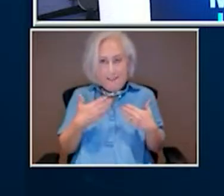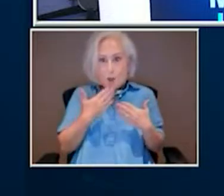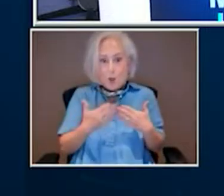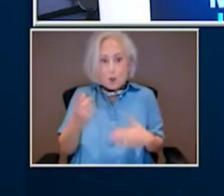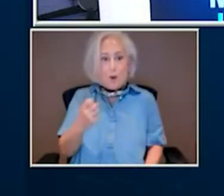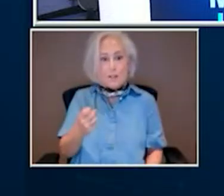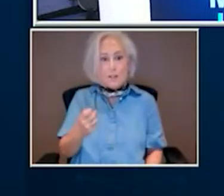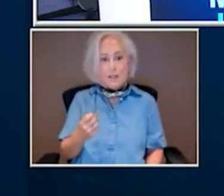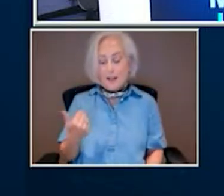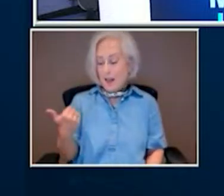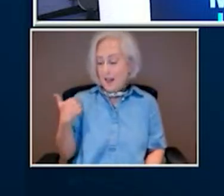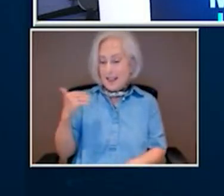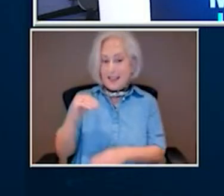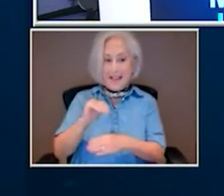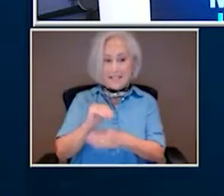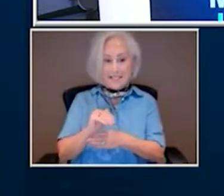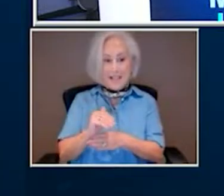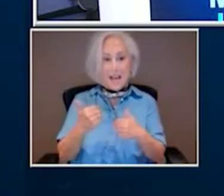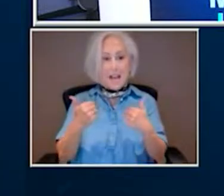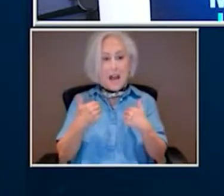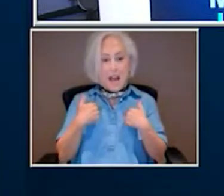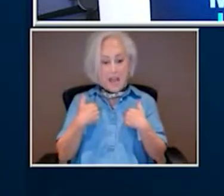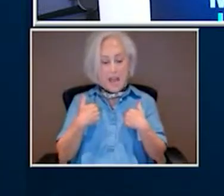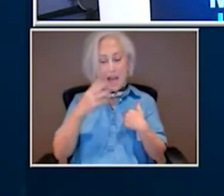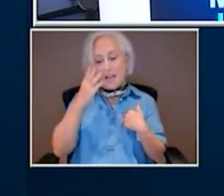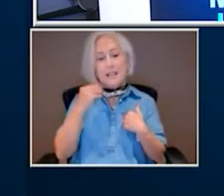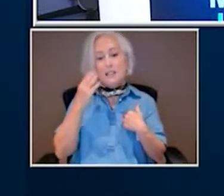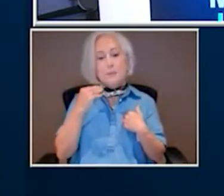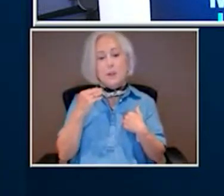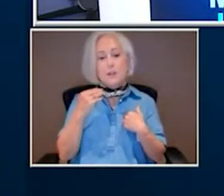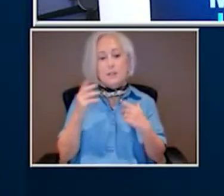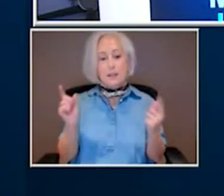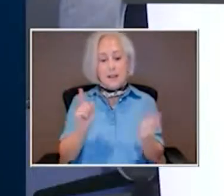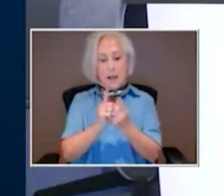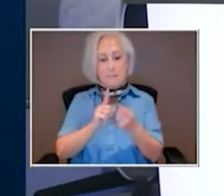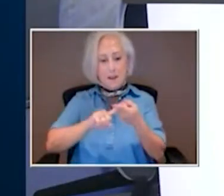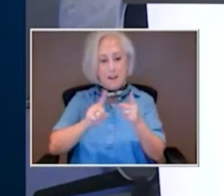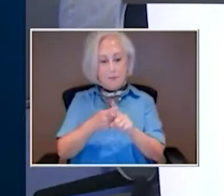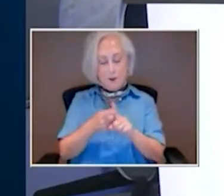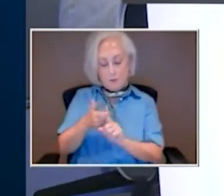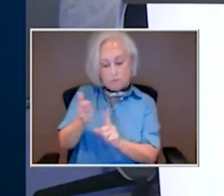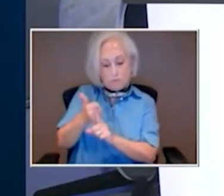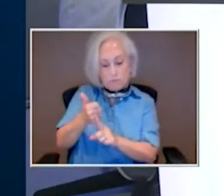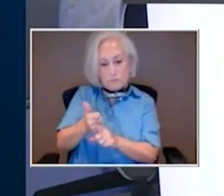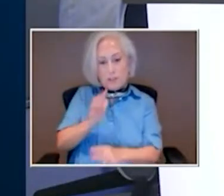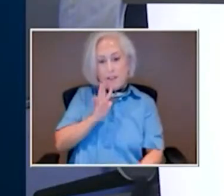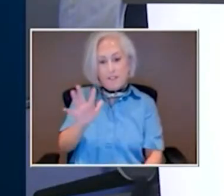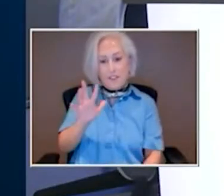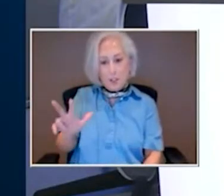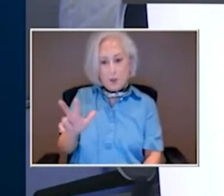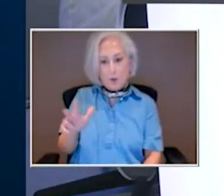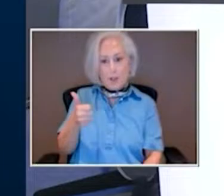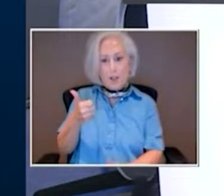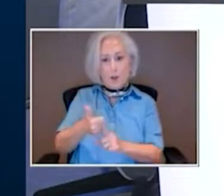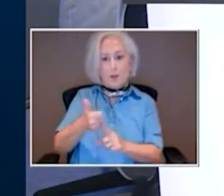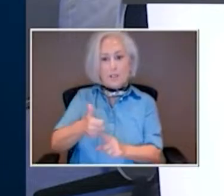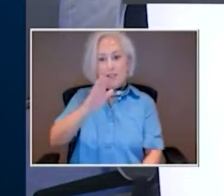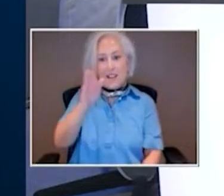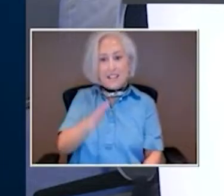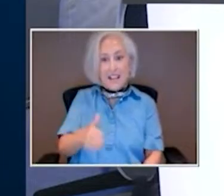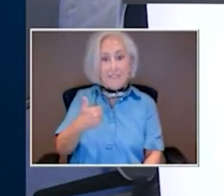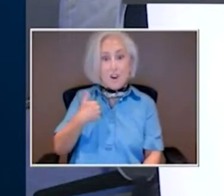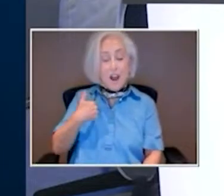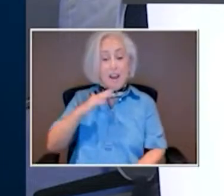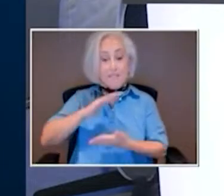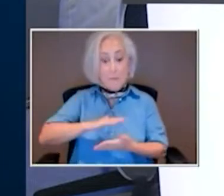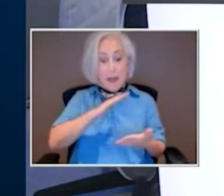last night that I need to get your advice on. I had dinner with a friend of mine. She's 53 years old, has never had a mammogram.